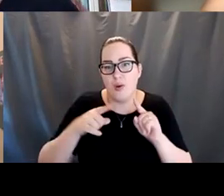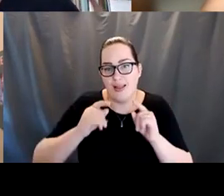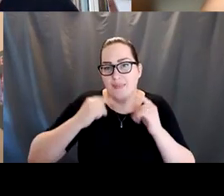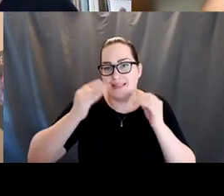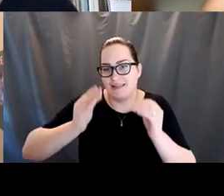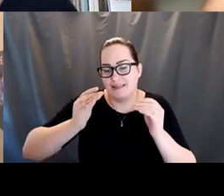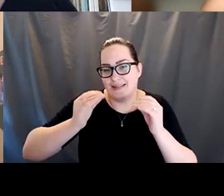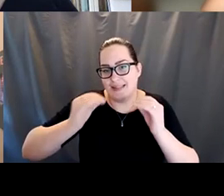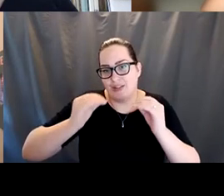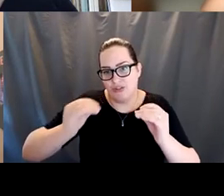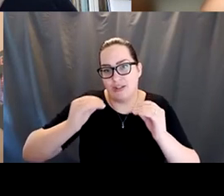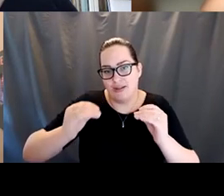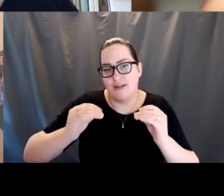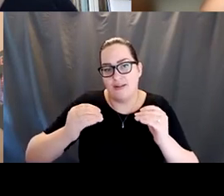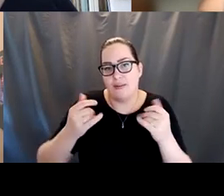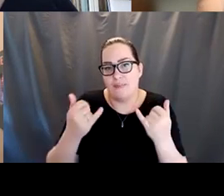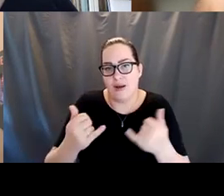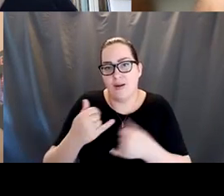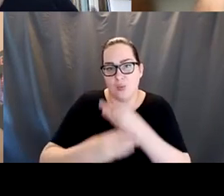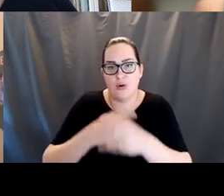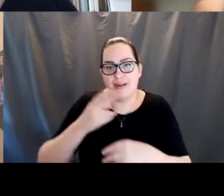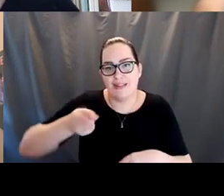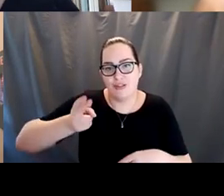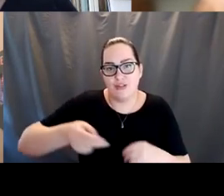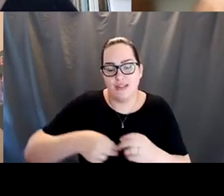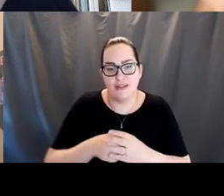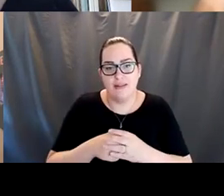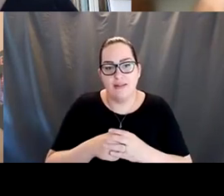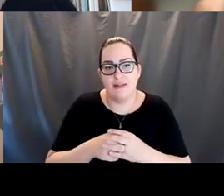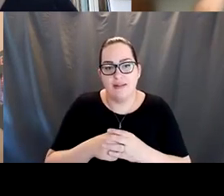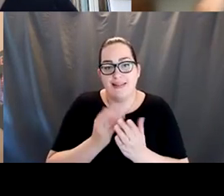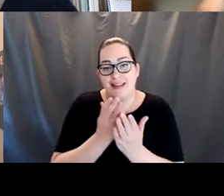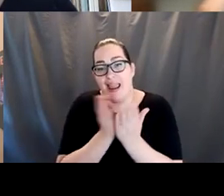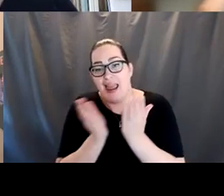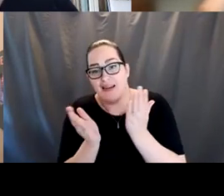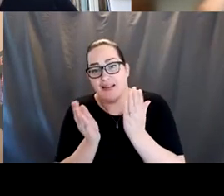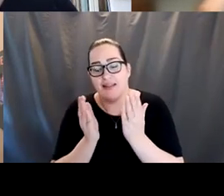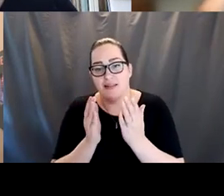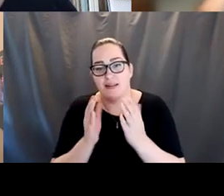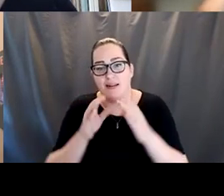an essential life skill, it's an essential democracy skill. Like, in order to have a democratic